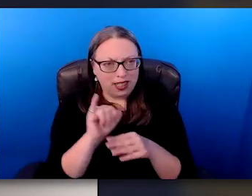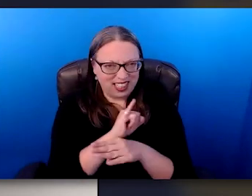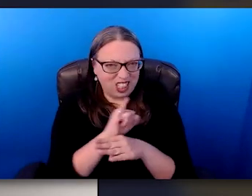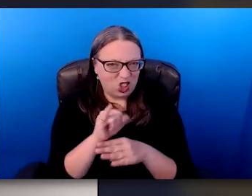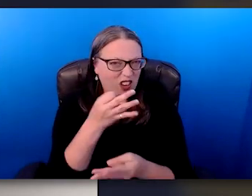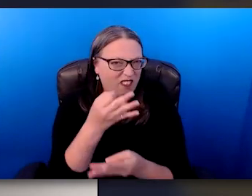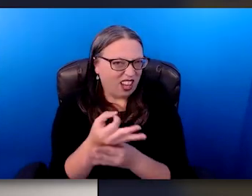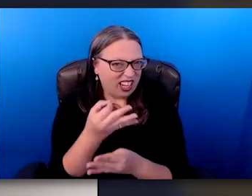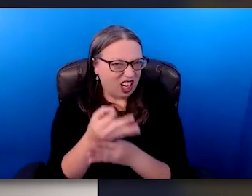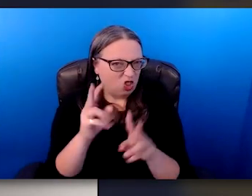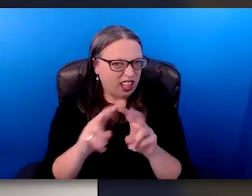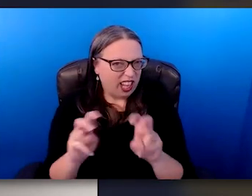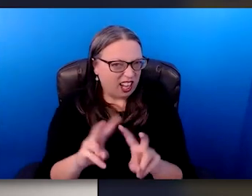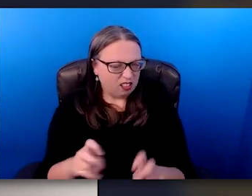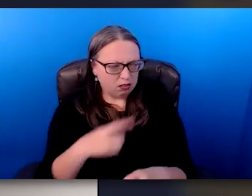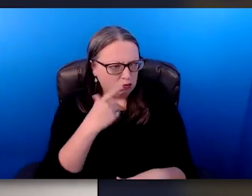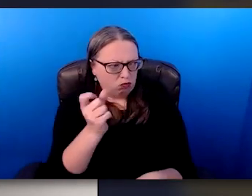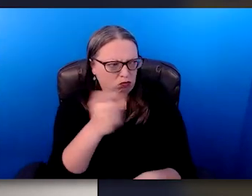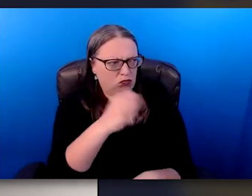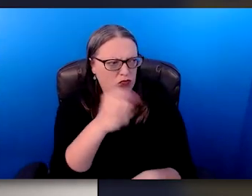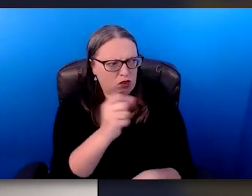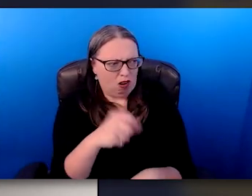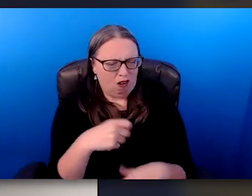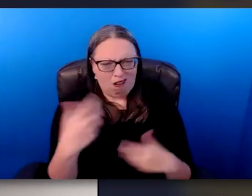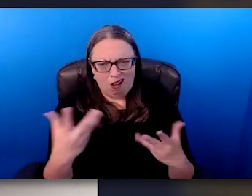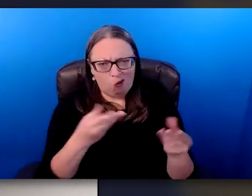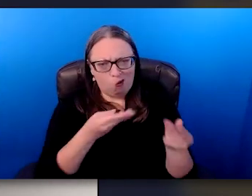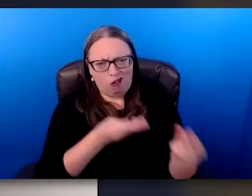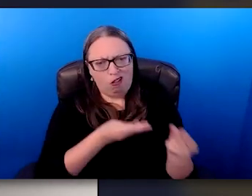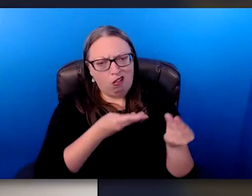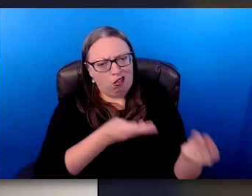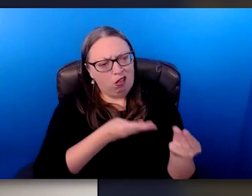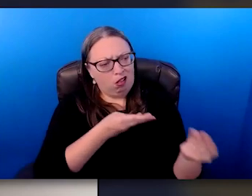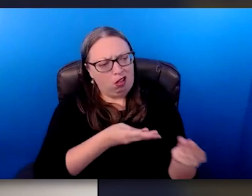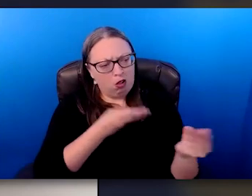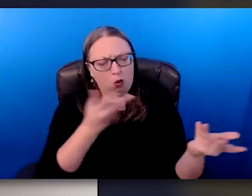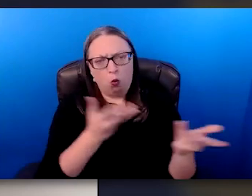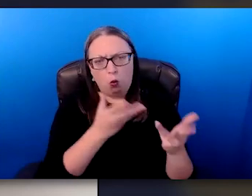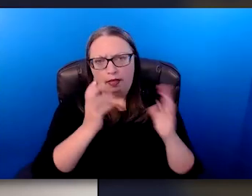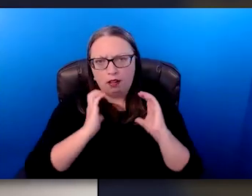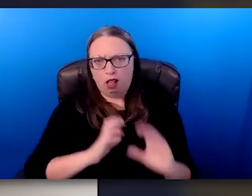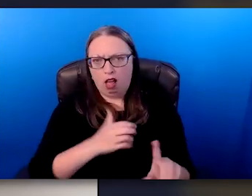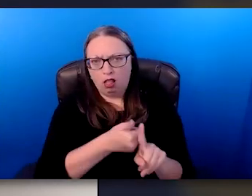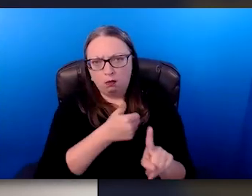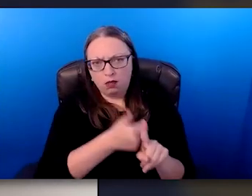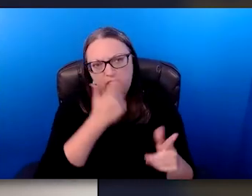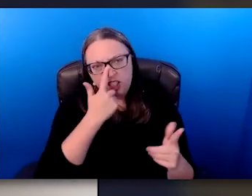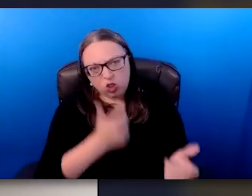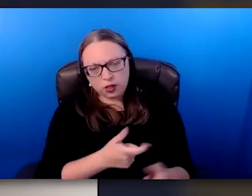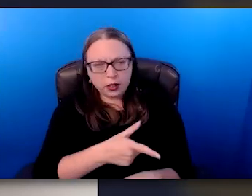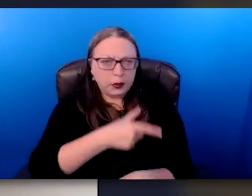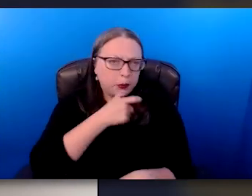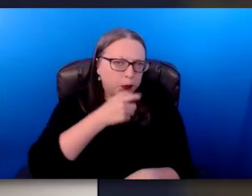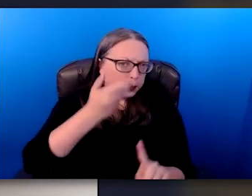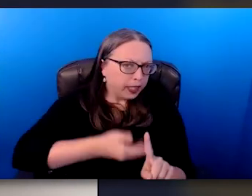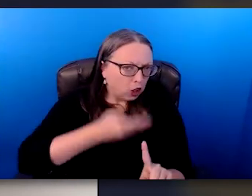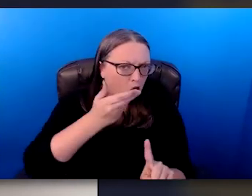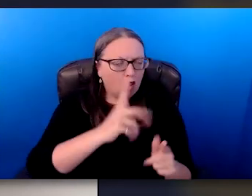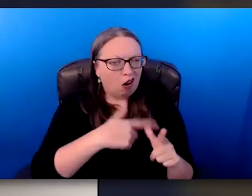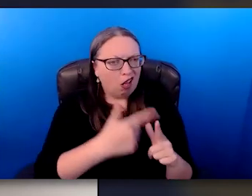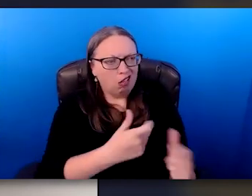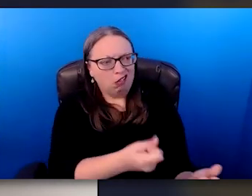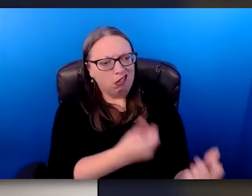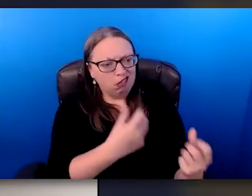financial analyst. He said, oh yeah, we feed in what our client is interested in, who our client is, and it comes back